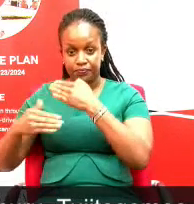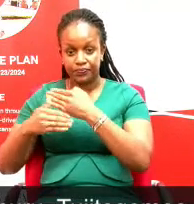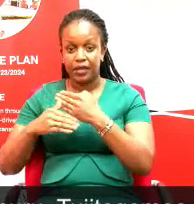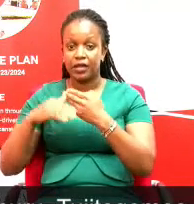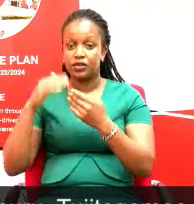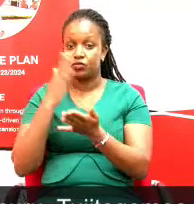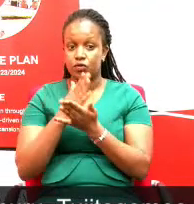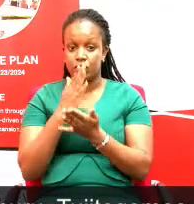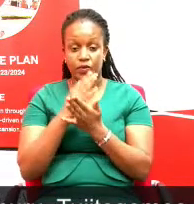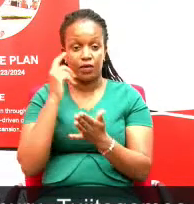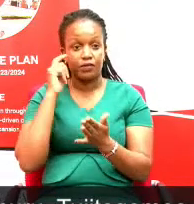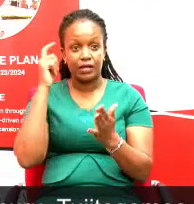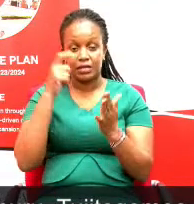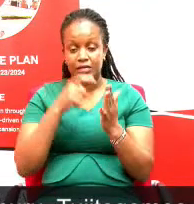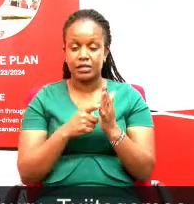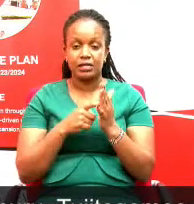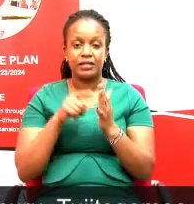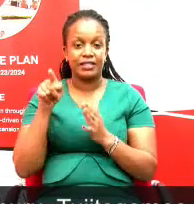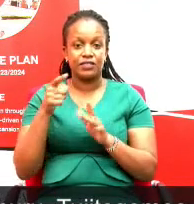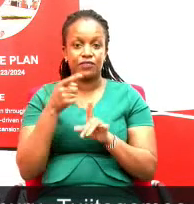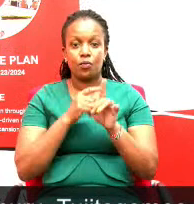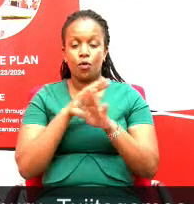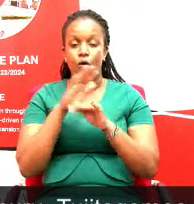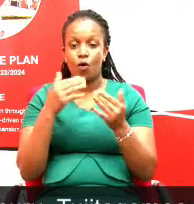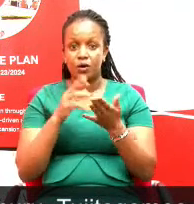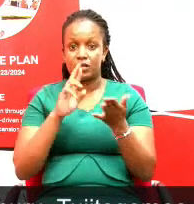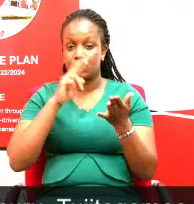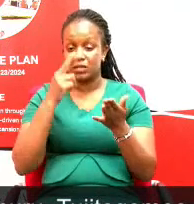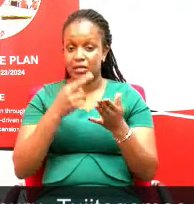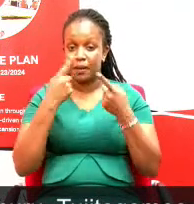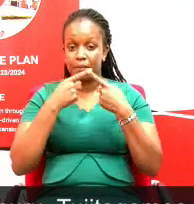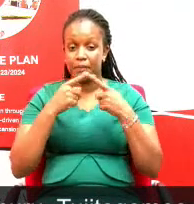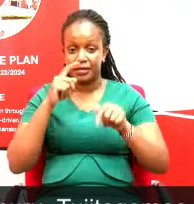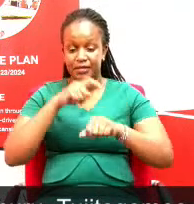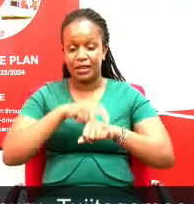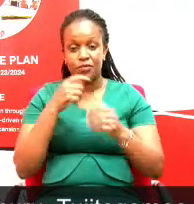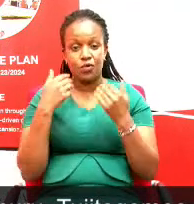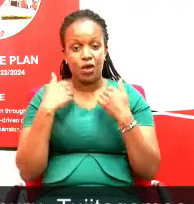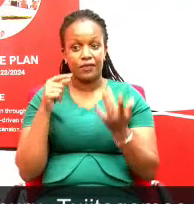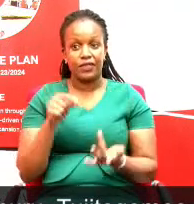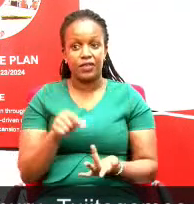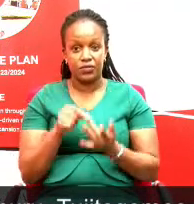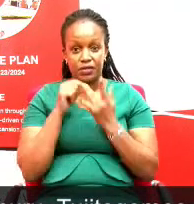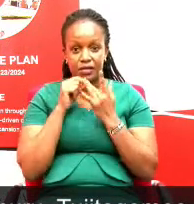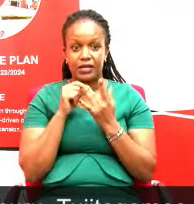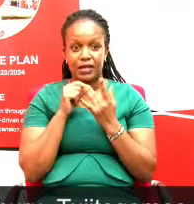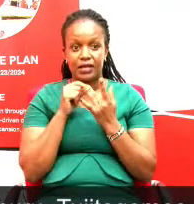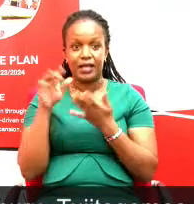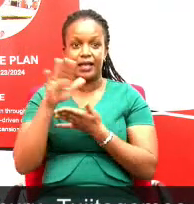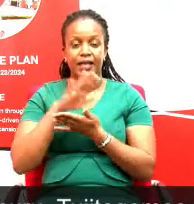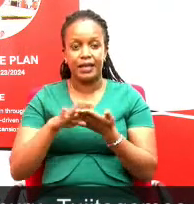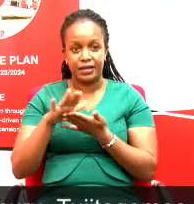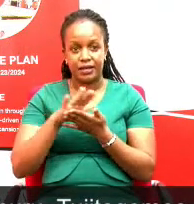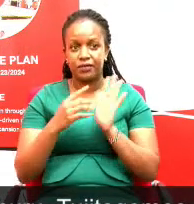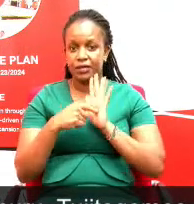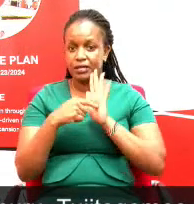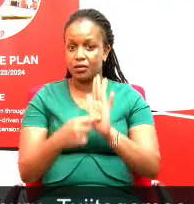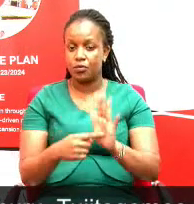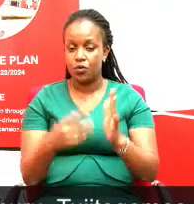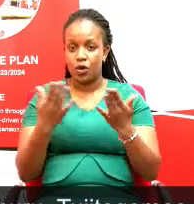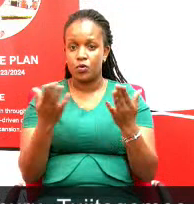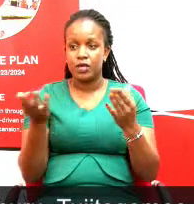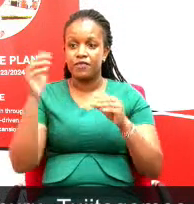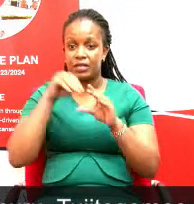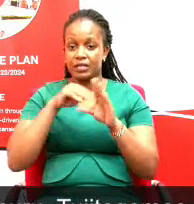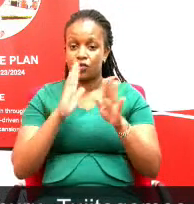been able to realize this from our own resources. Like now when you talk about a unique port like Lamu, where we've invested over